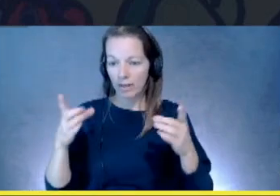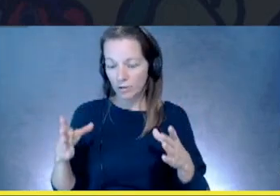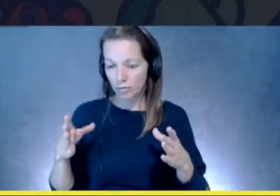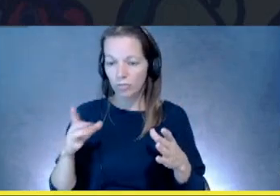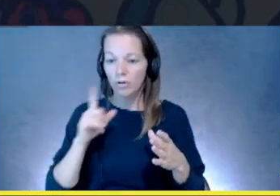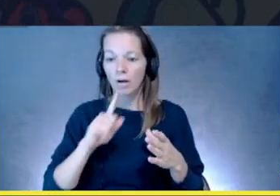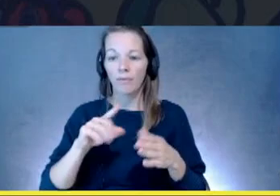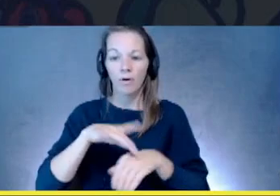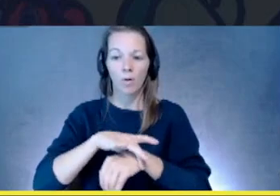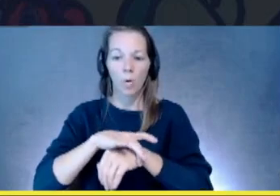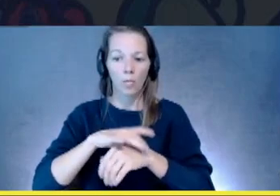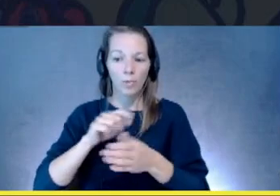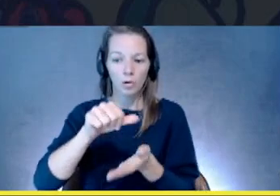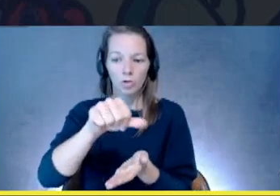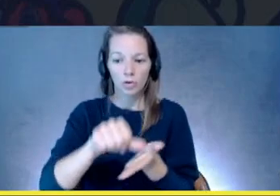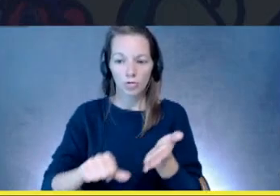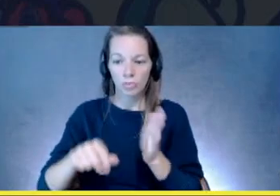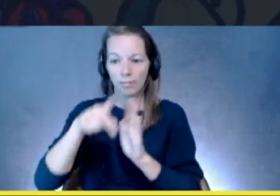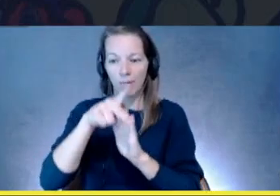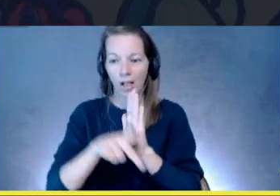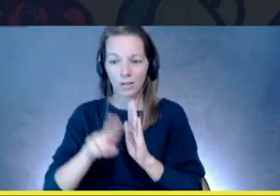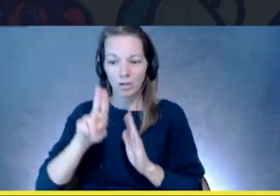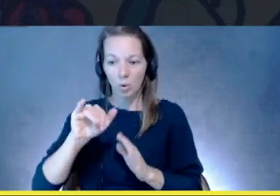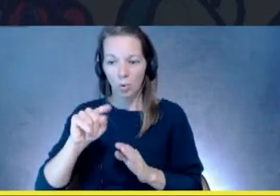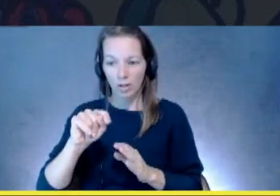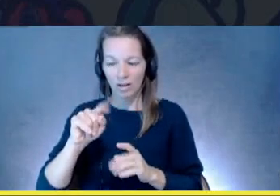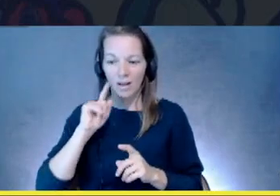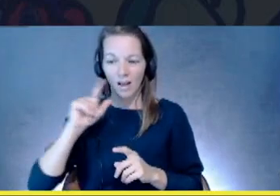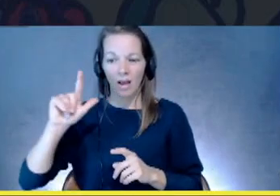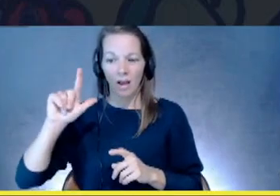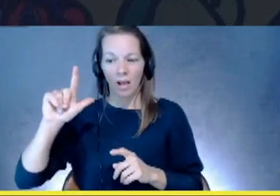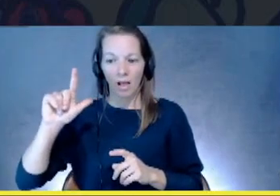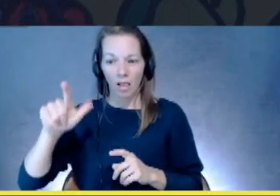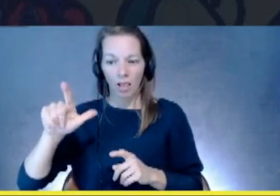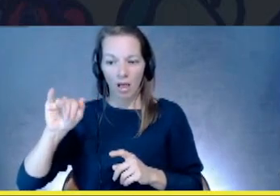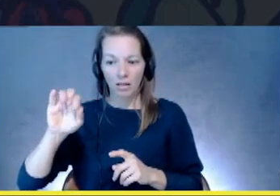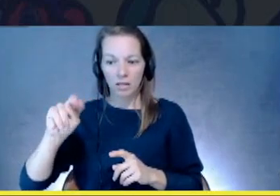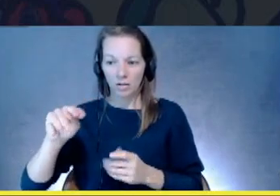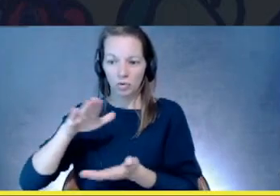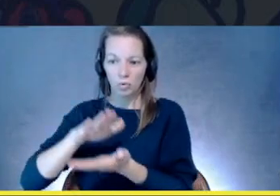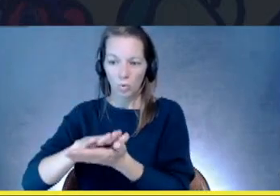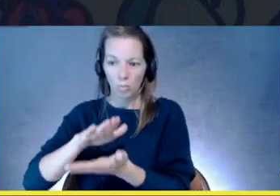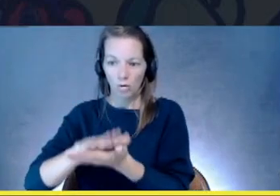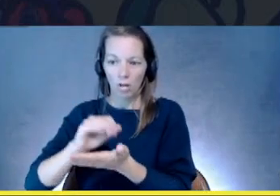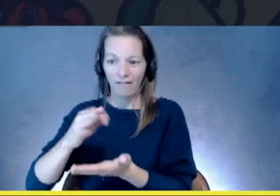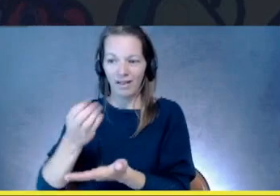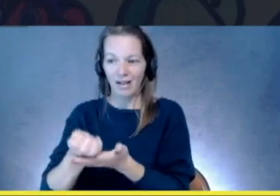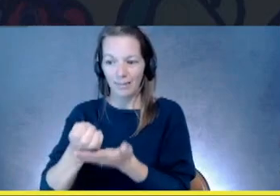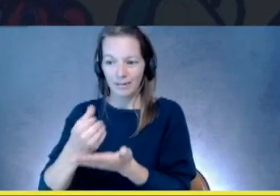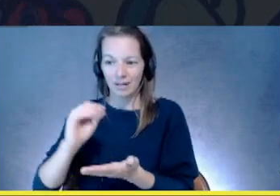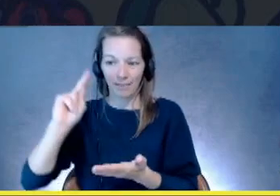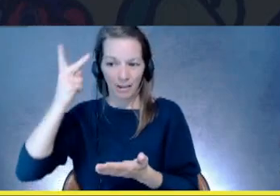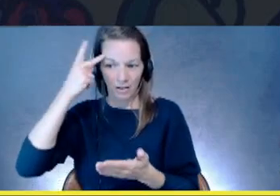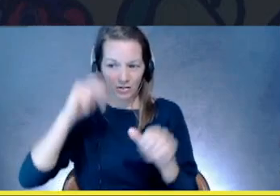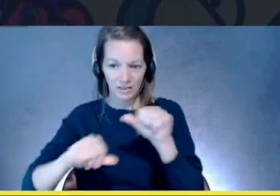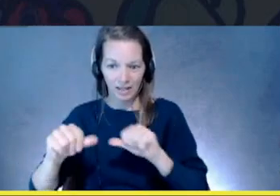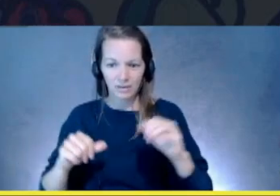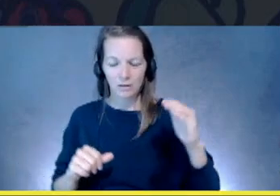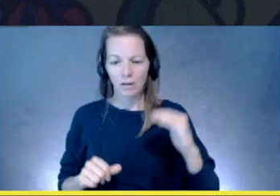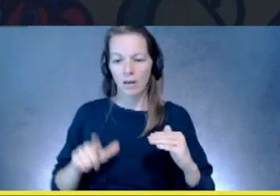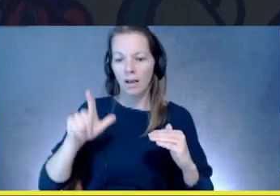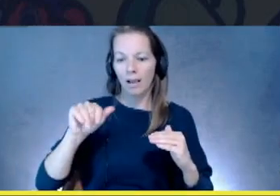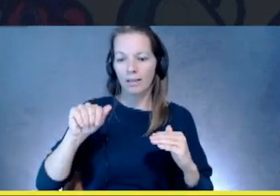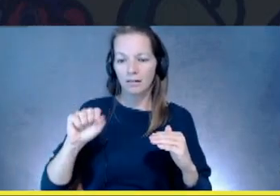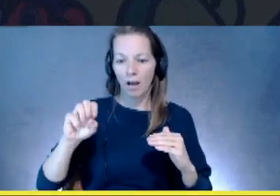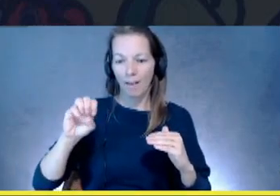Global Surgery Policy Unit at the London School of Economics and Political Science. Lisa M. Meeks is